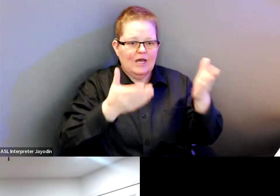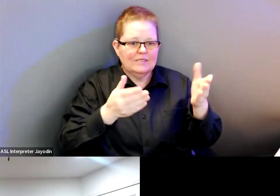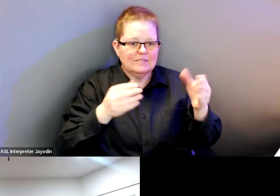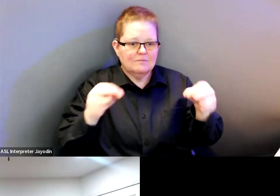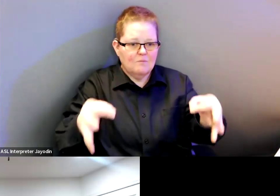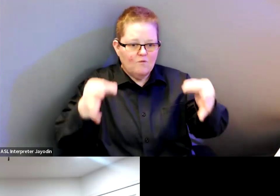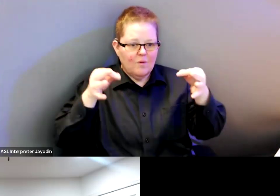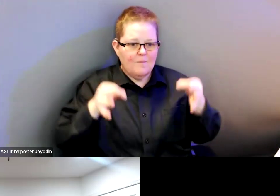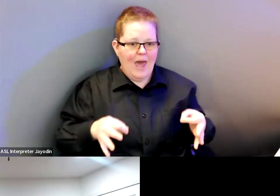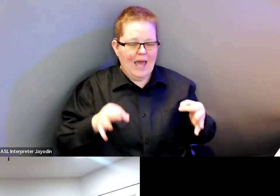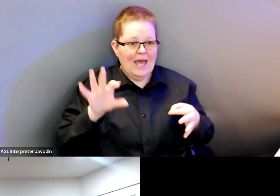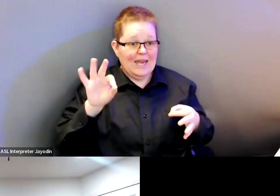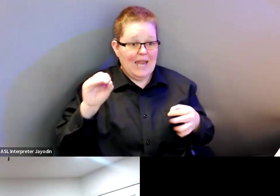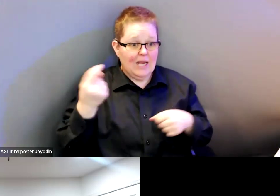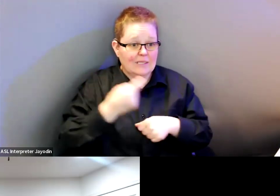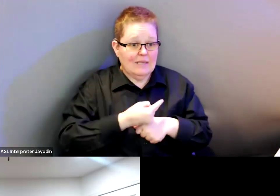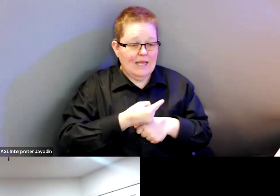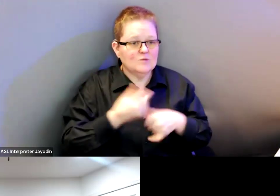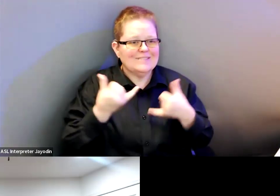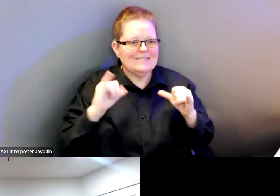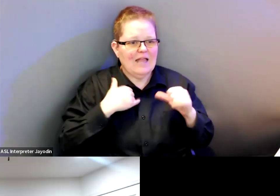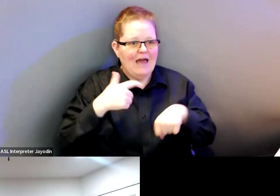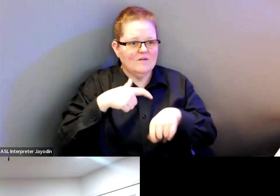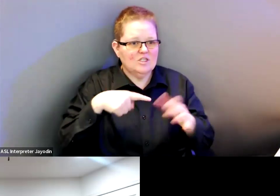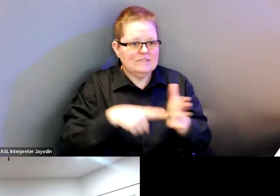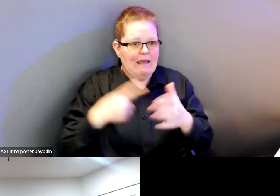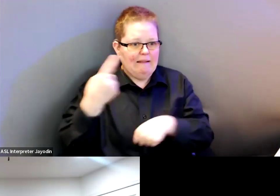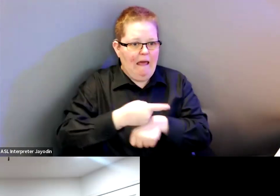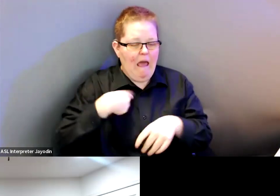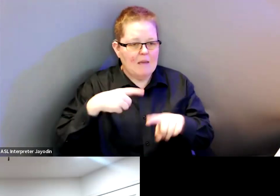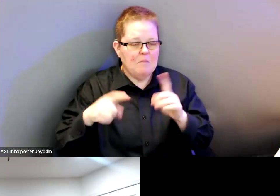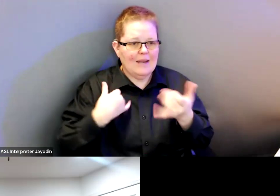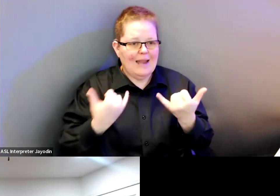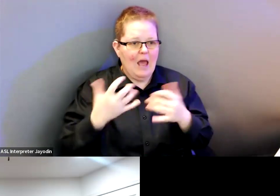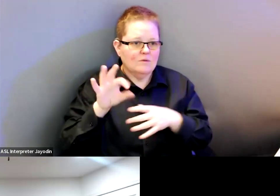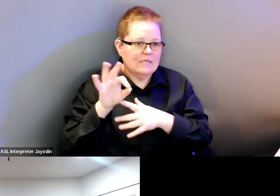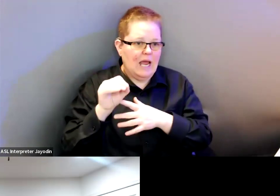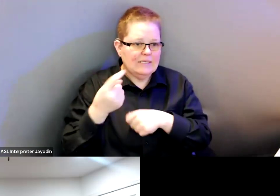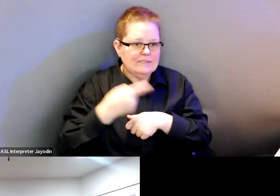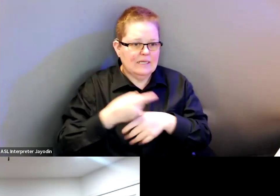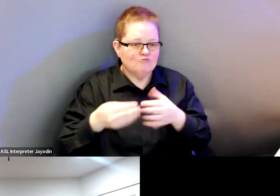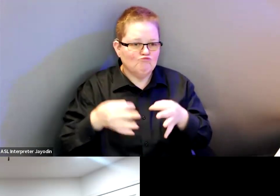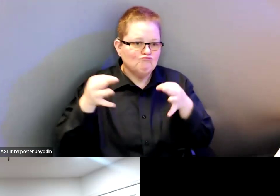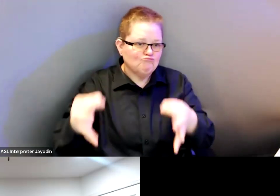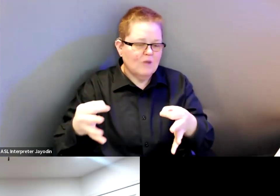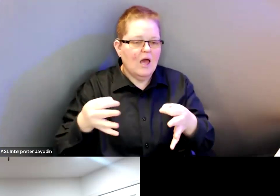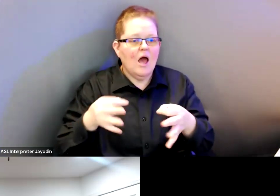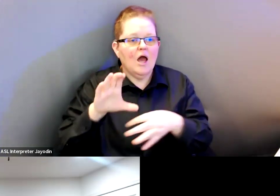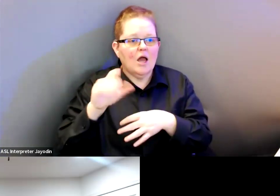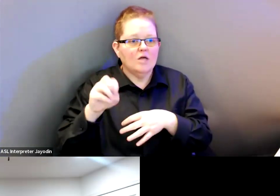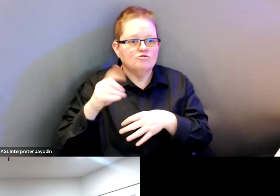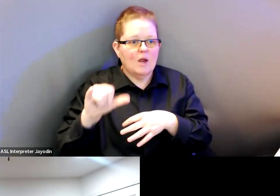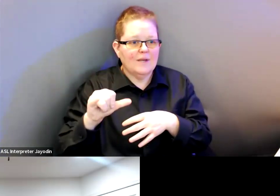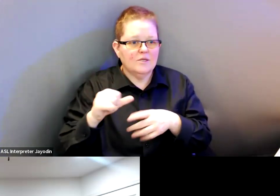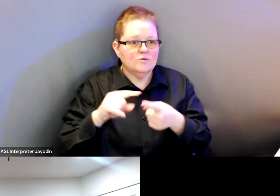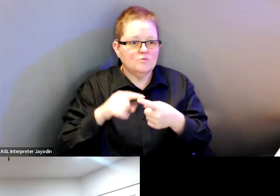90 days, right? So there's still a deadline, although it sounds like without the contrary to process letter may be viewed